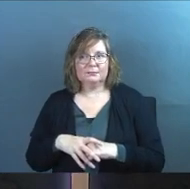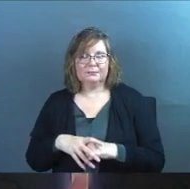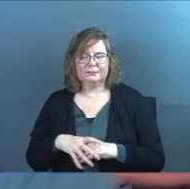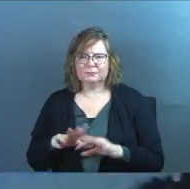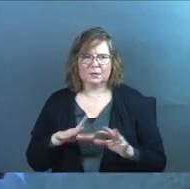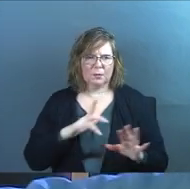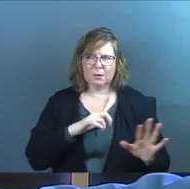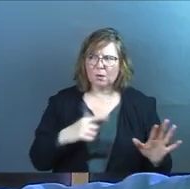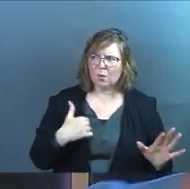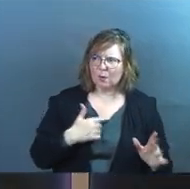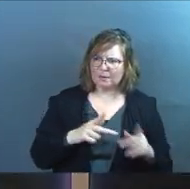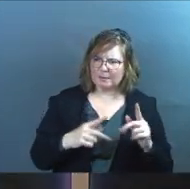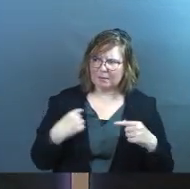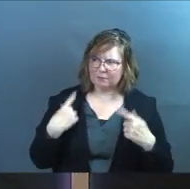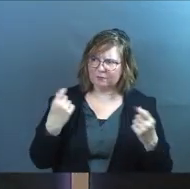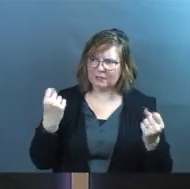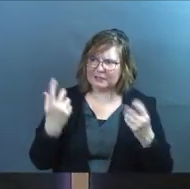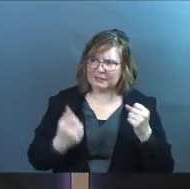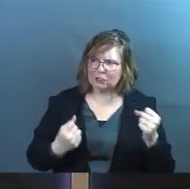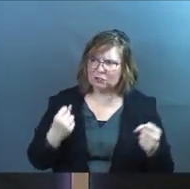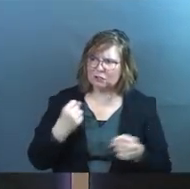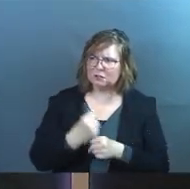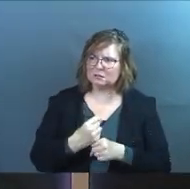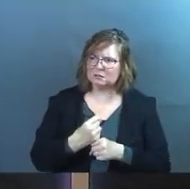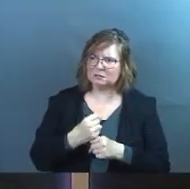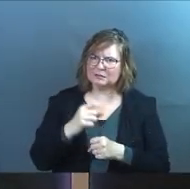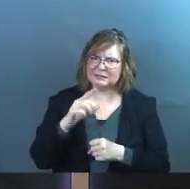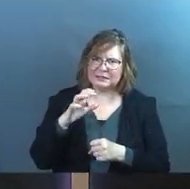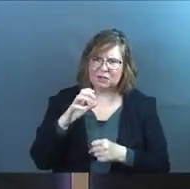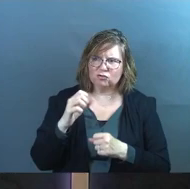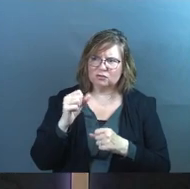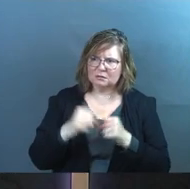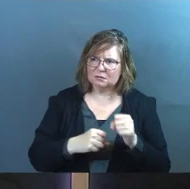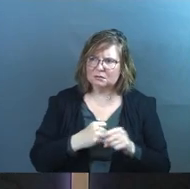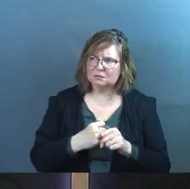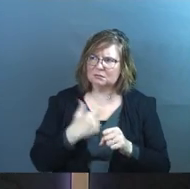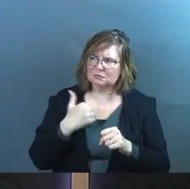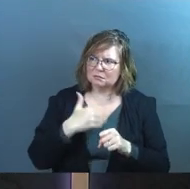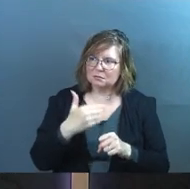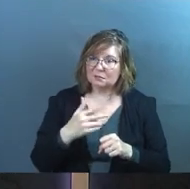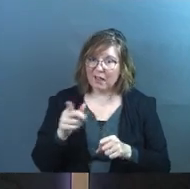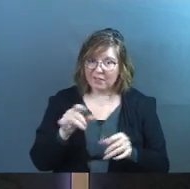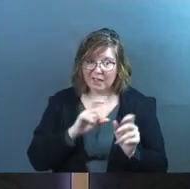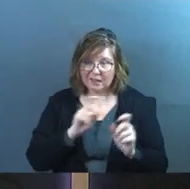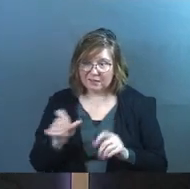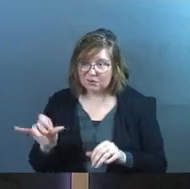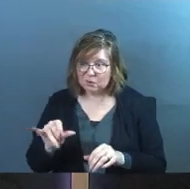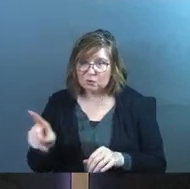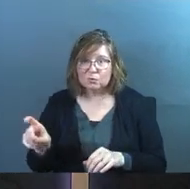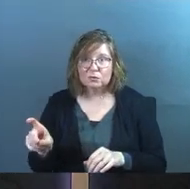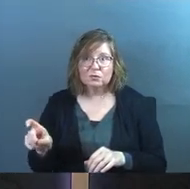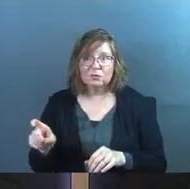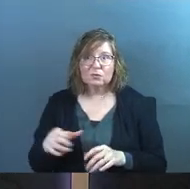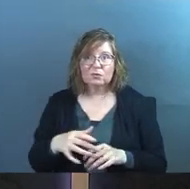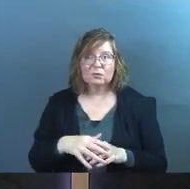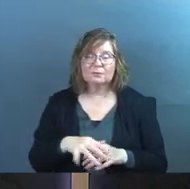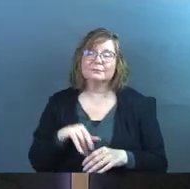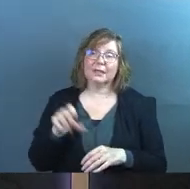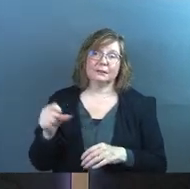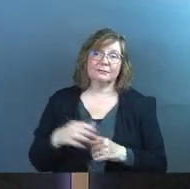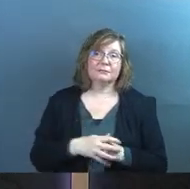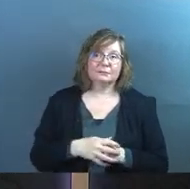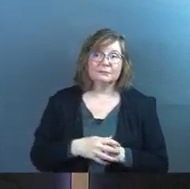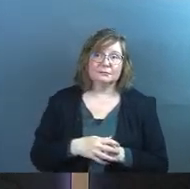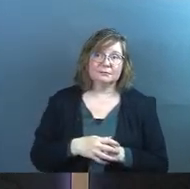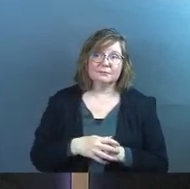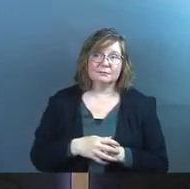But Lord, we've been your people for years, centuries, and they get it too. Yeah.